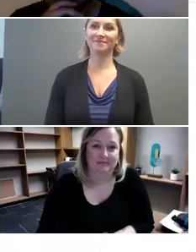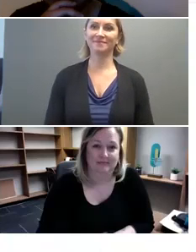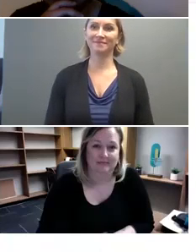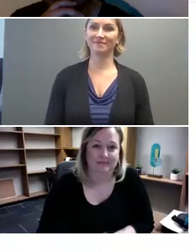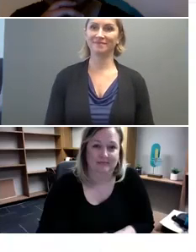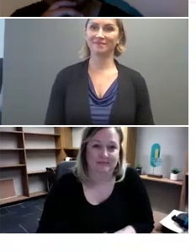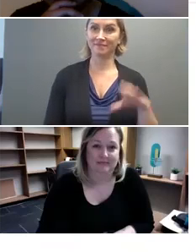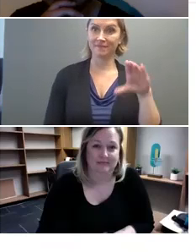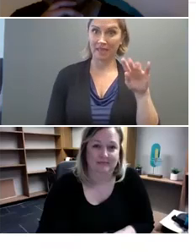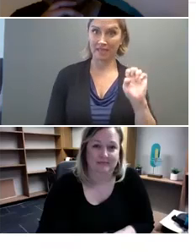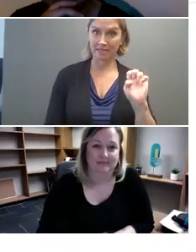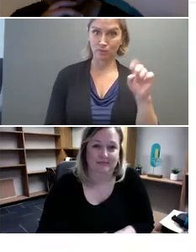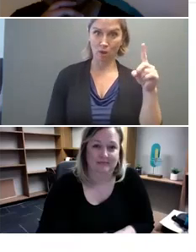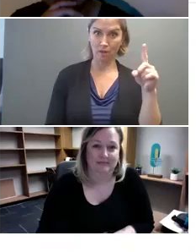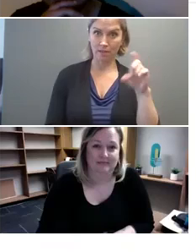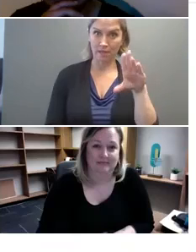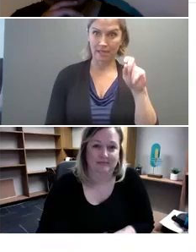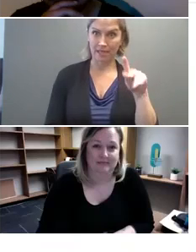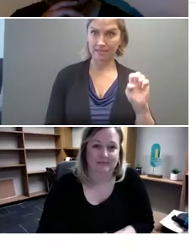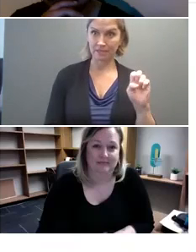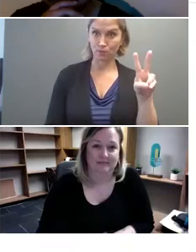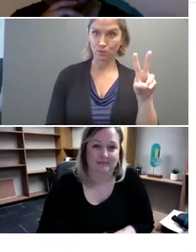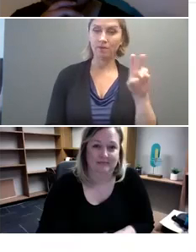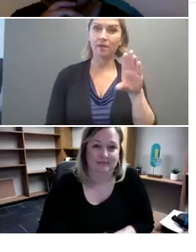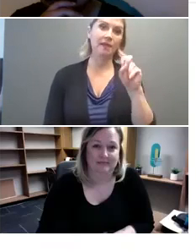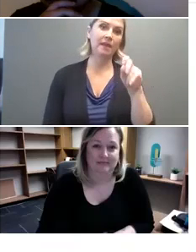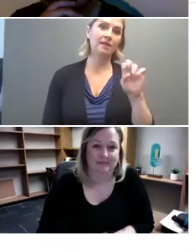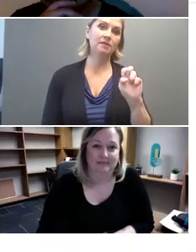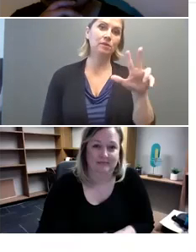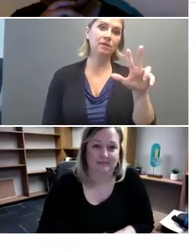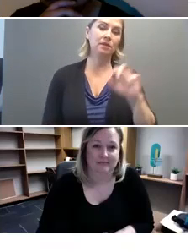Case 1, case 2, or case 3?